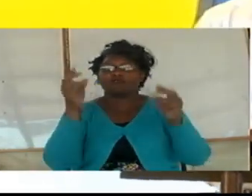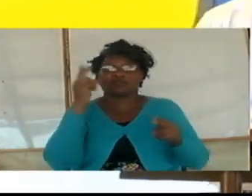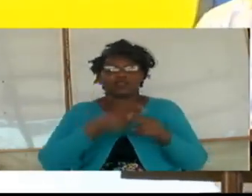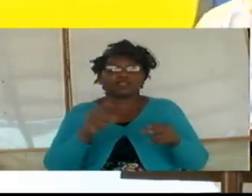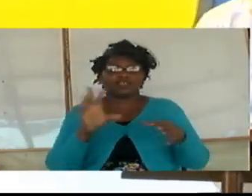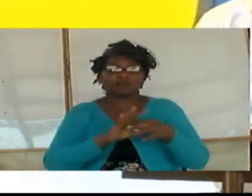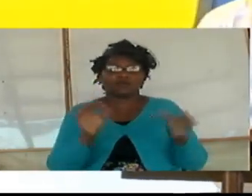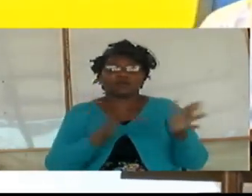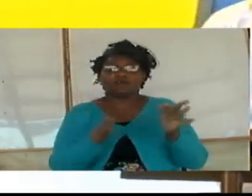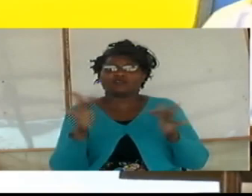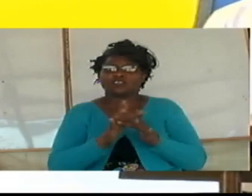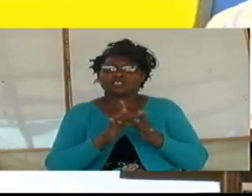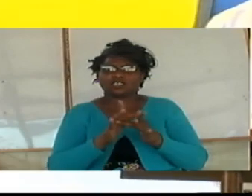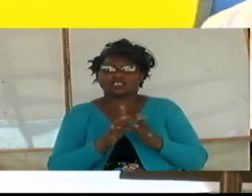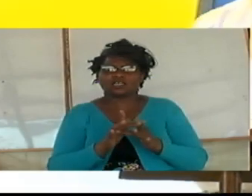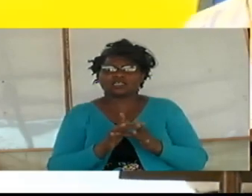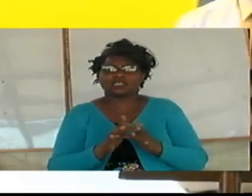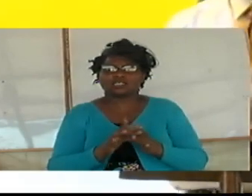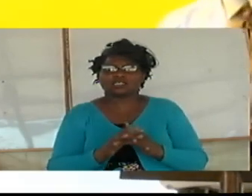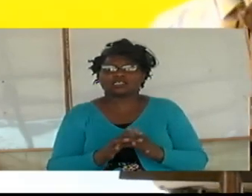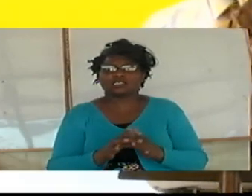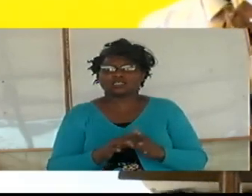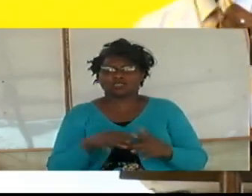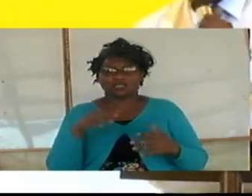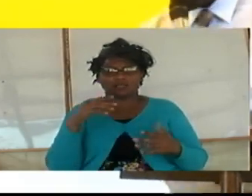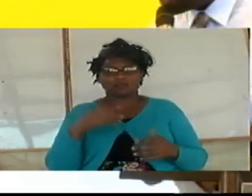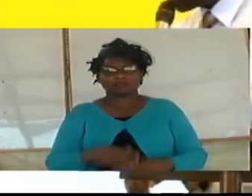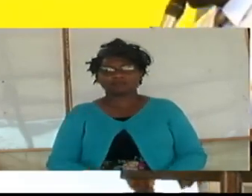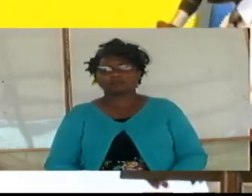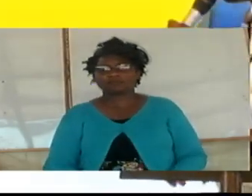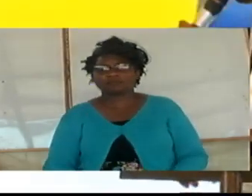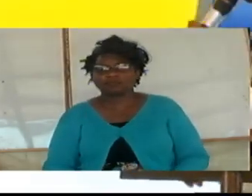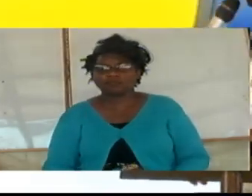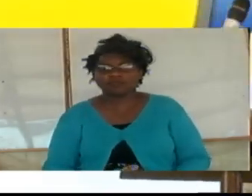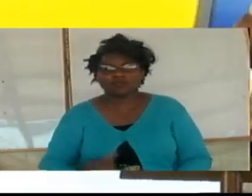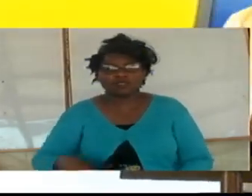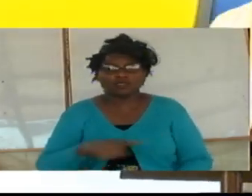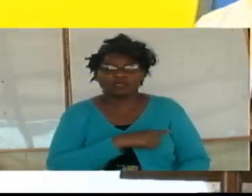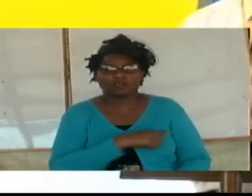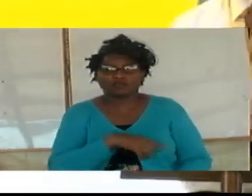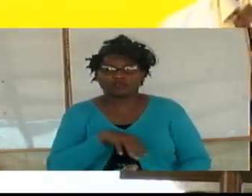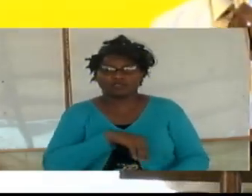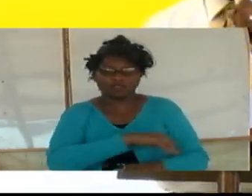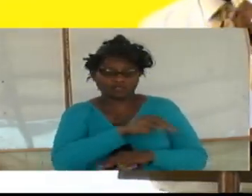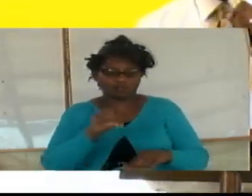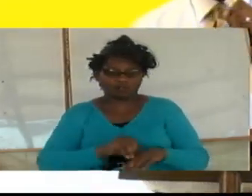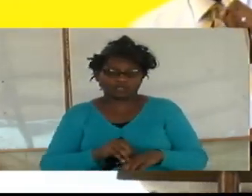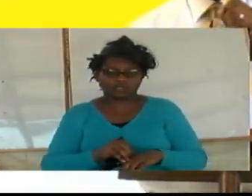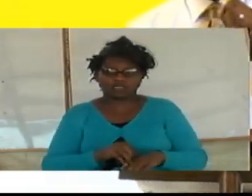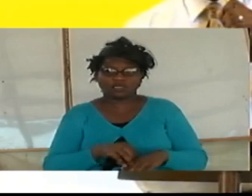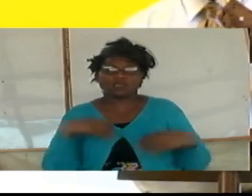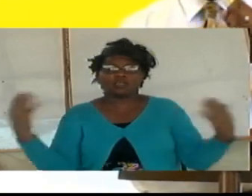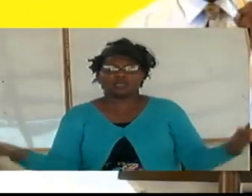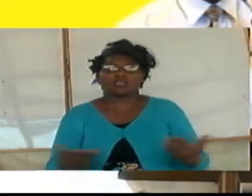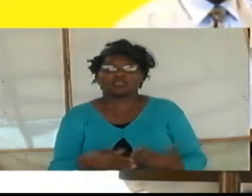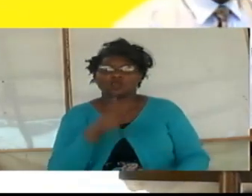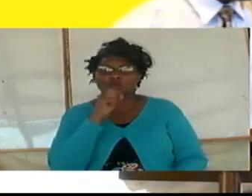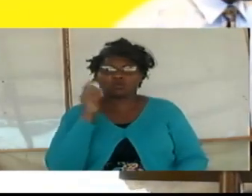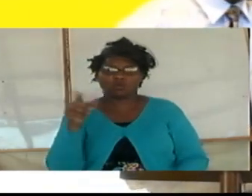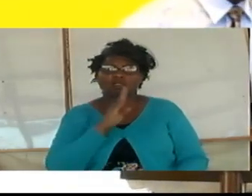his doings among the people. Praise God. We have the minister here who will be ministering the word of God for us a little